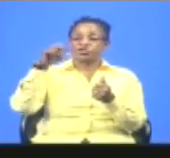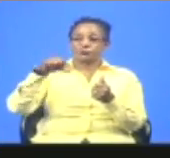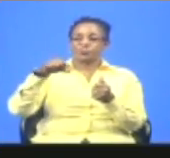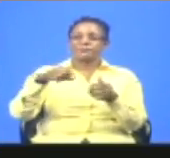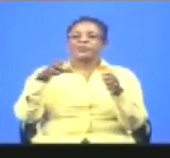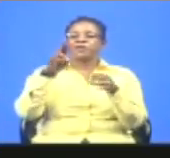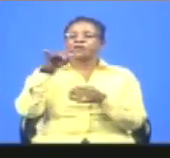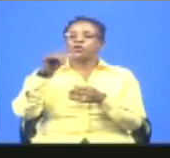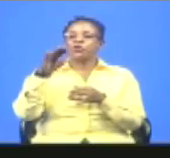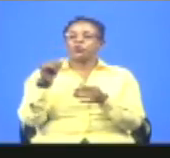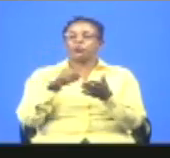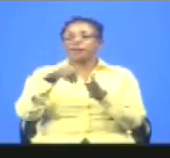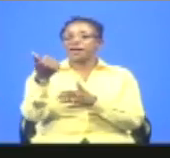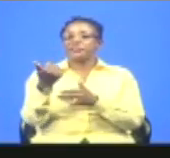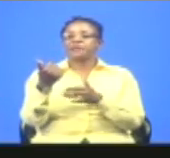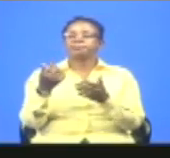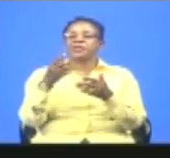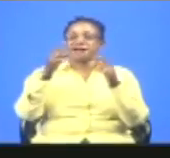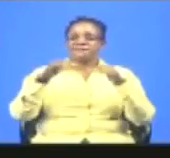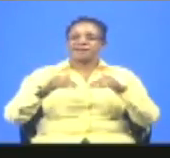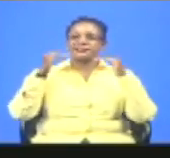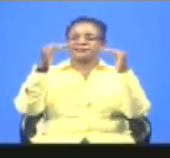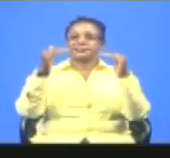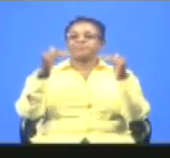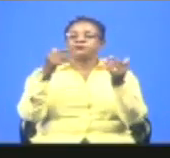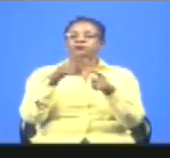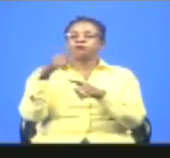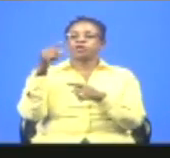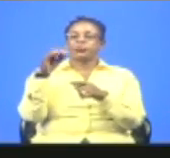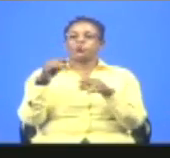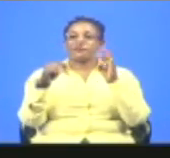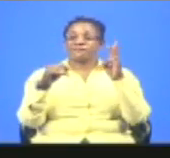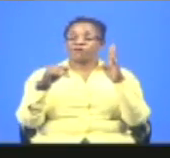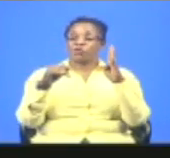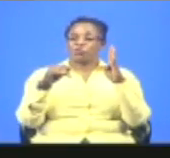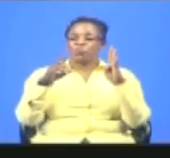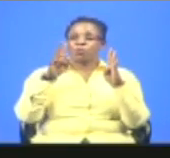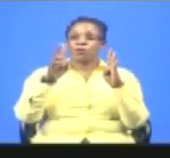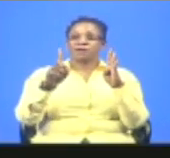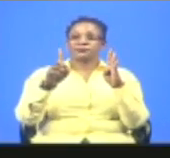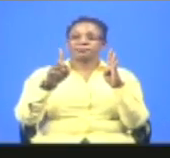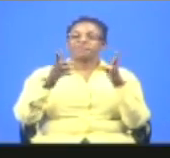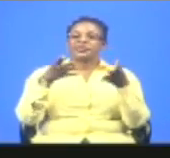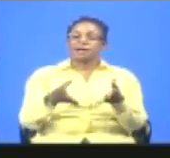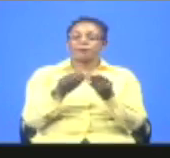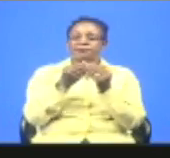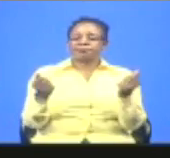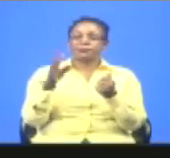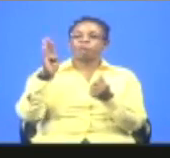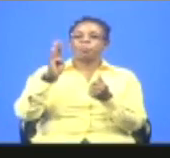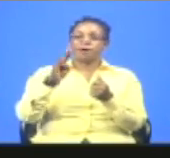hand, advanced to the semis after thrashing Inter Jinamori 4-1. In the second semi-final, Beirut will tackle Pumwani All-Stars on